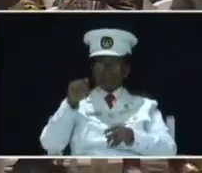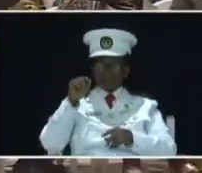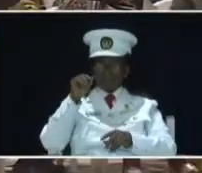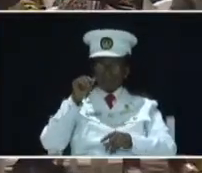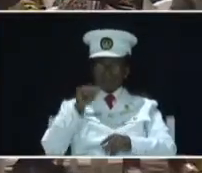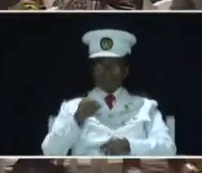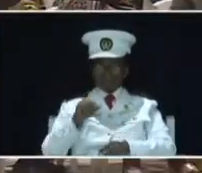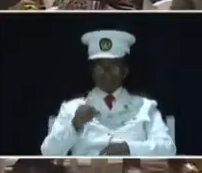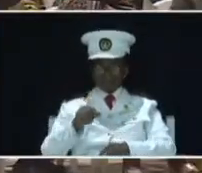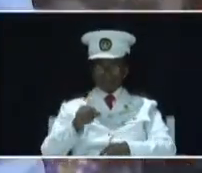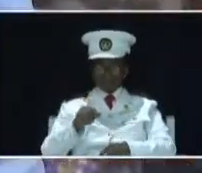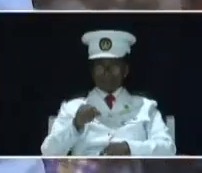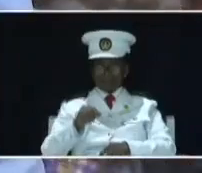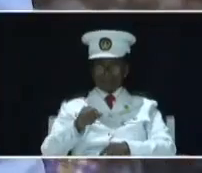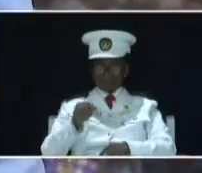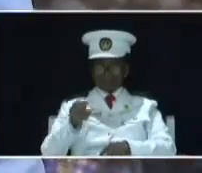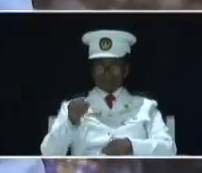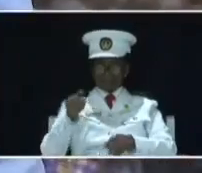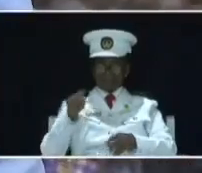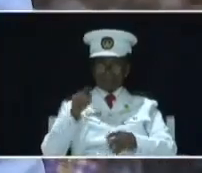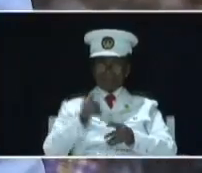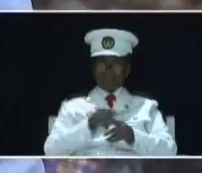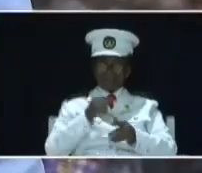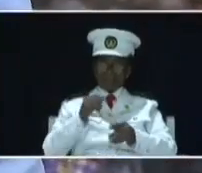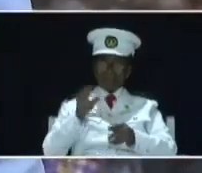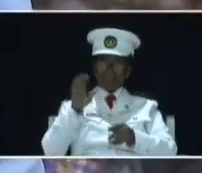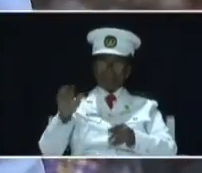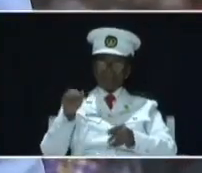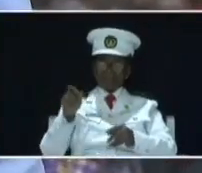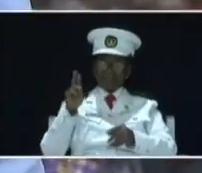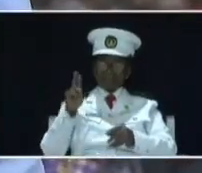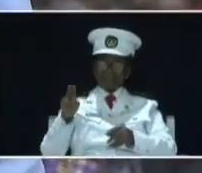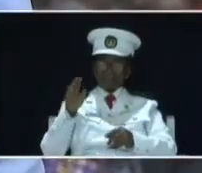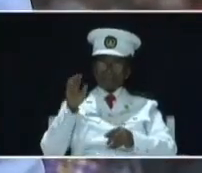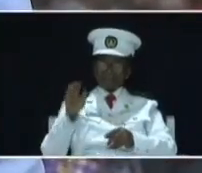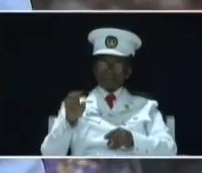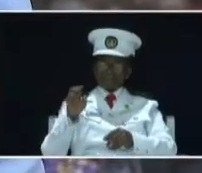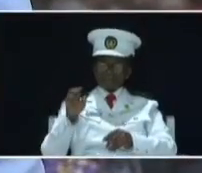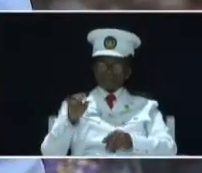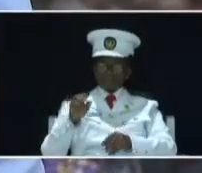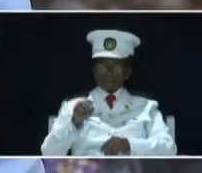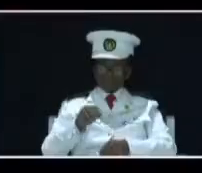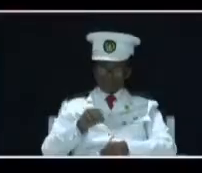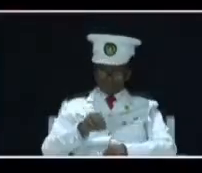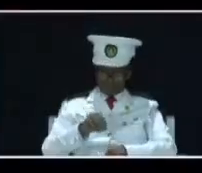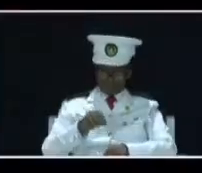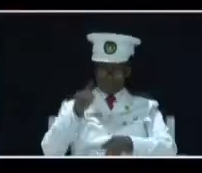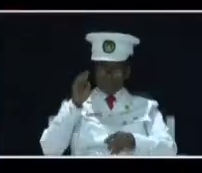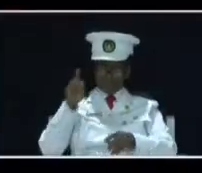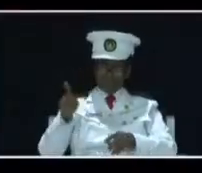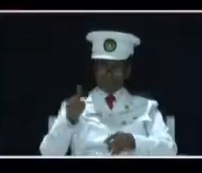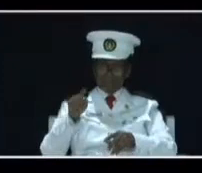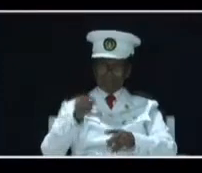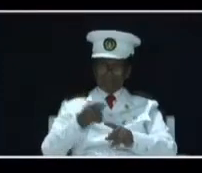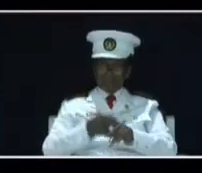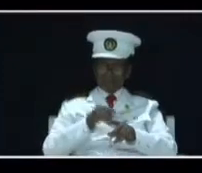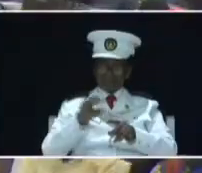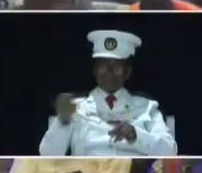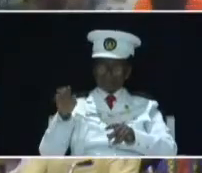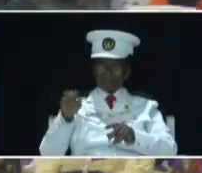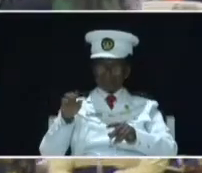1 Corinthians chapter 1. From verse 26 to 29. 1 Corinthians chapter 1 from verse 26